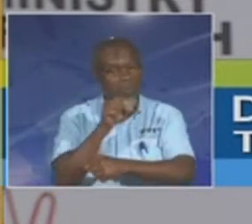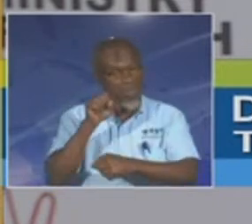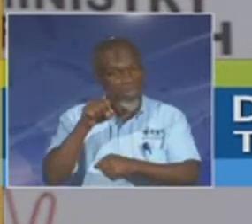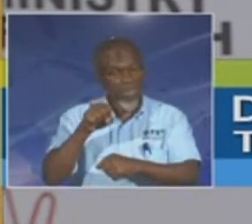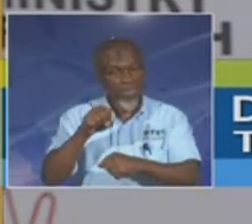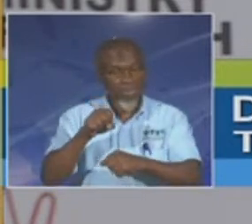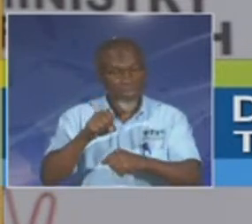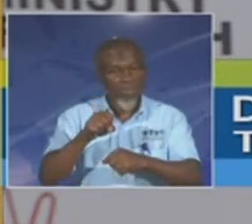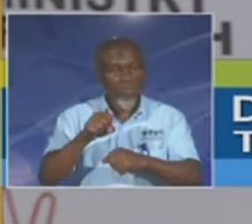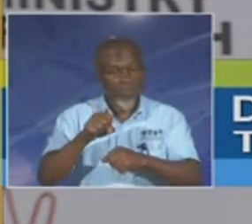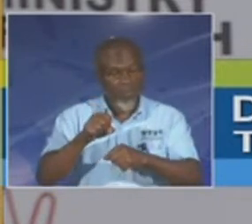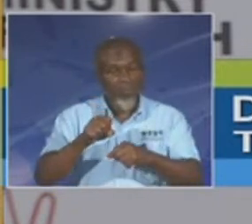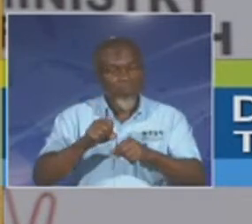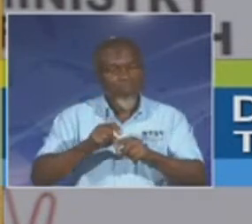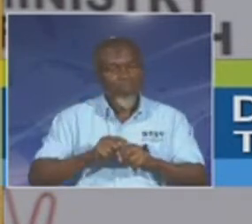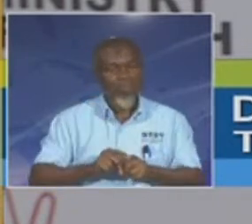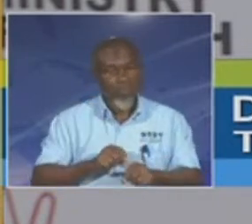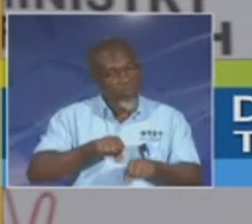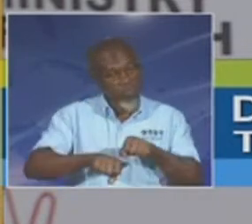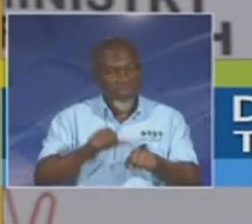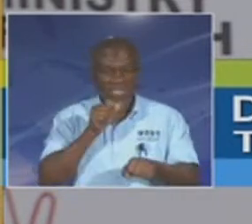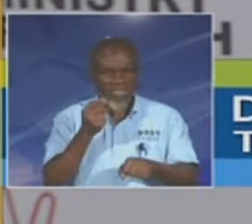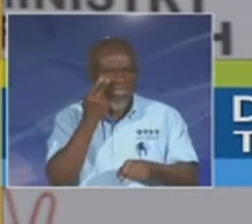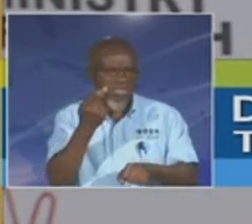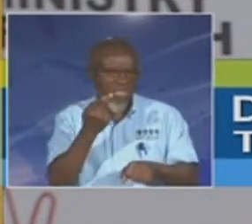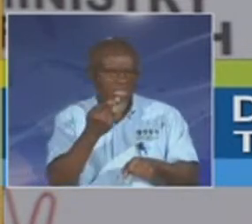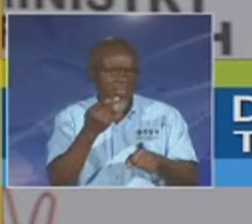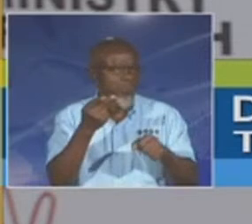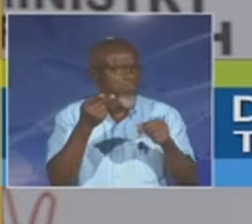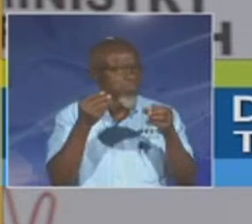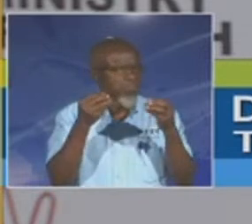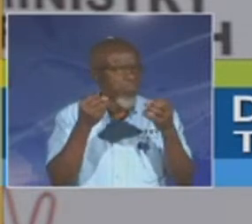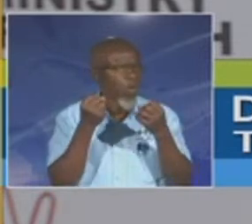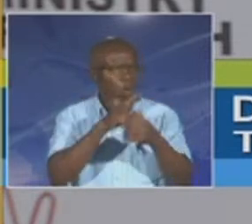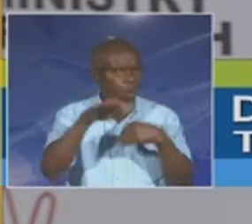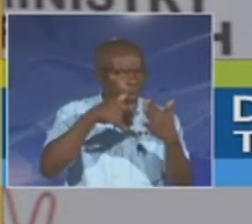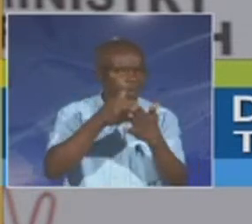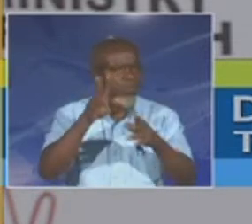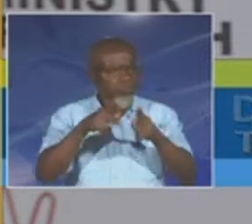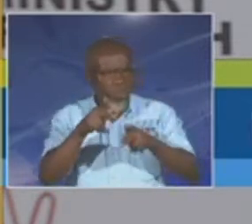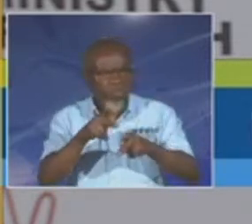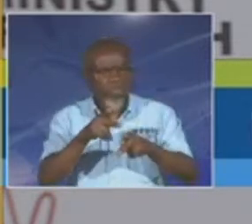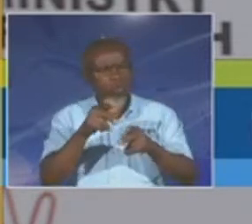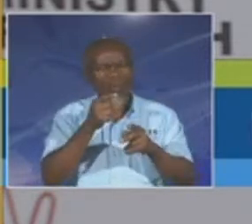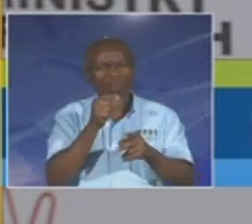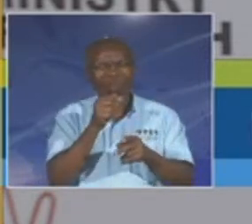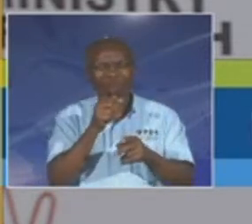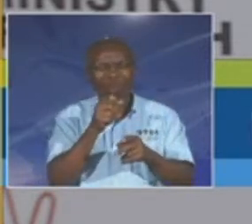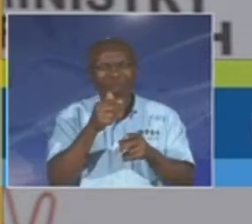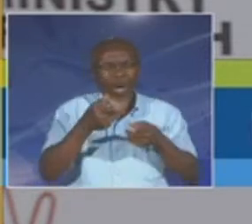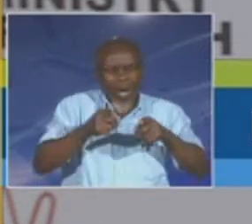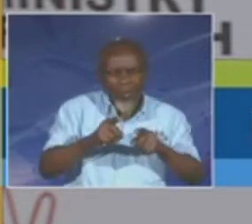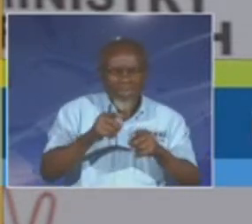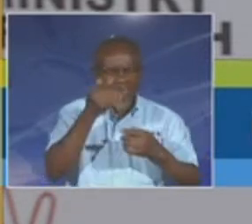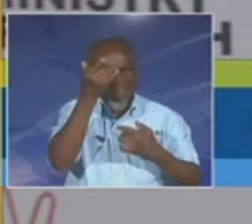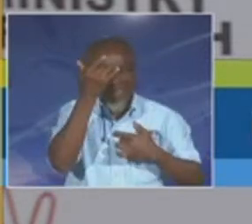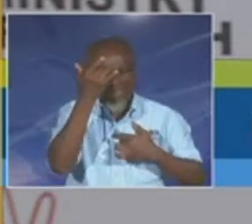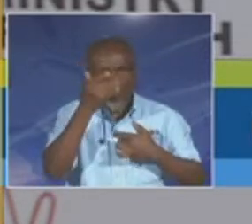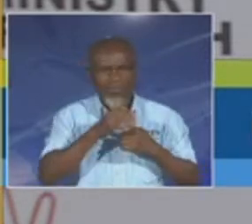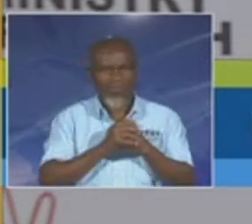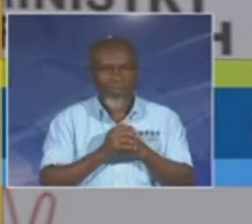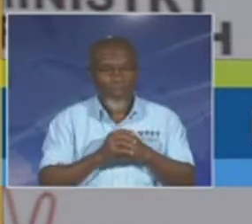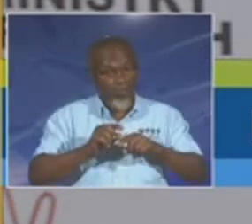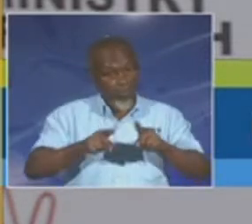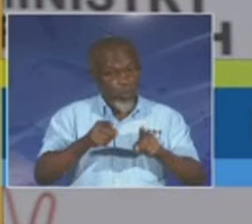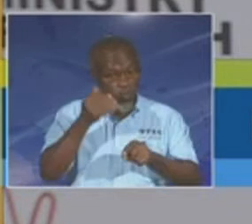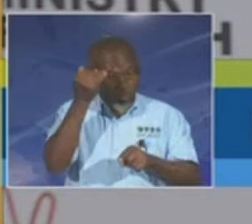healthcare facilities. So we may not be seeing all of the illness presenting when we look at the numbers of new positives. But we do note